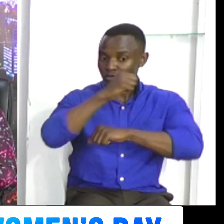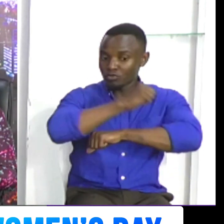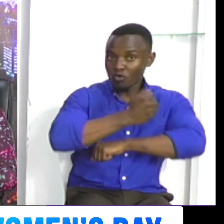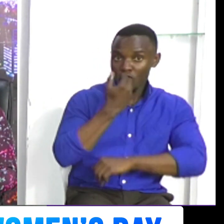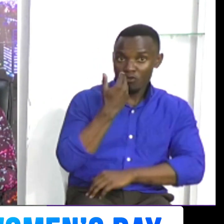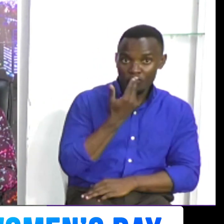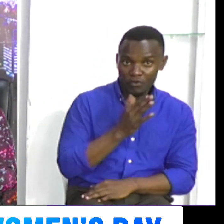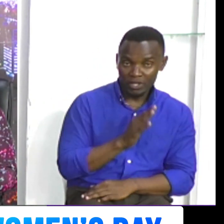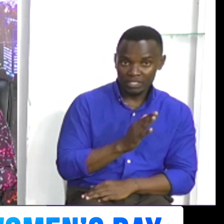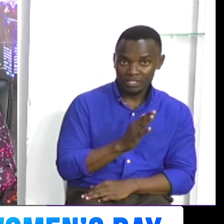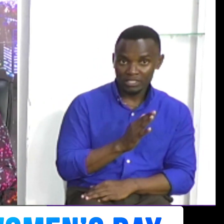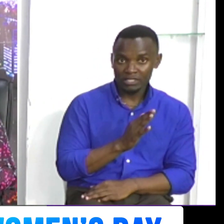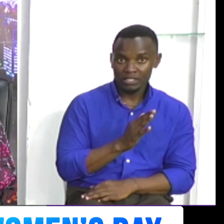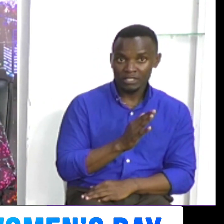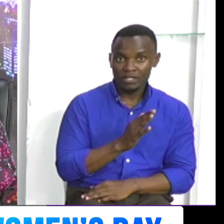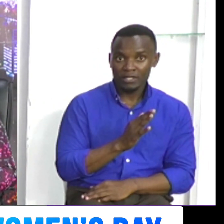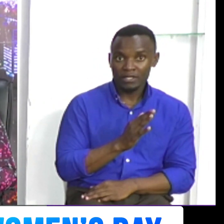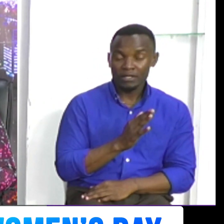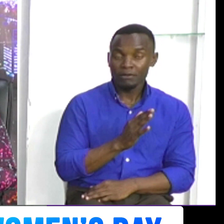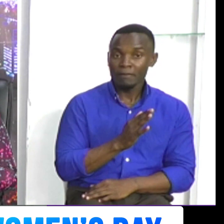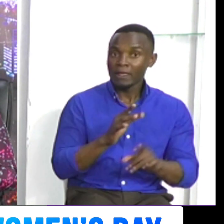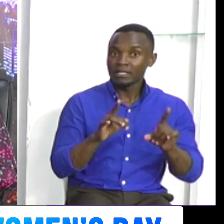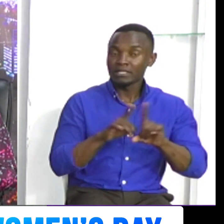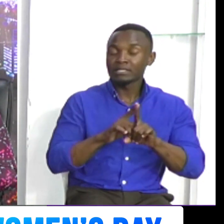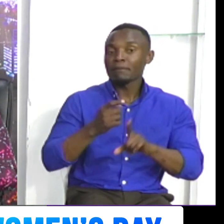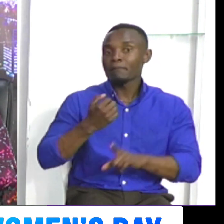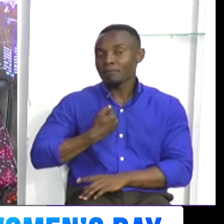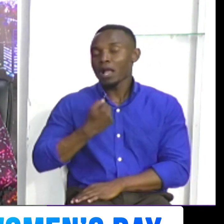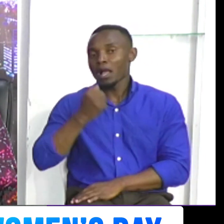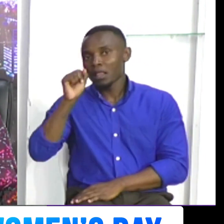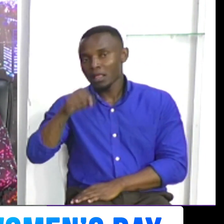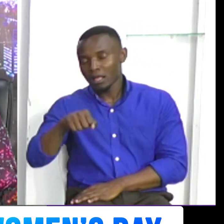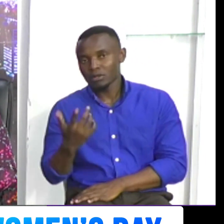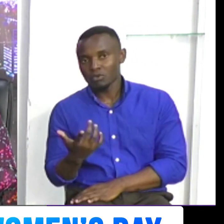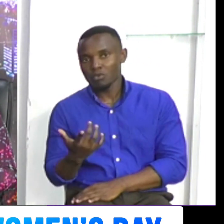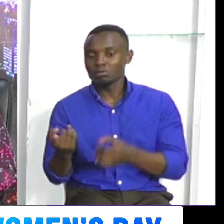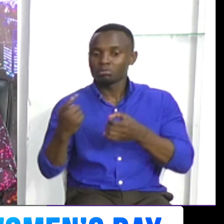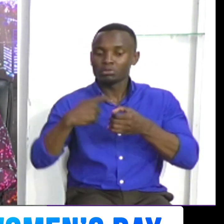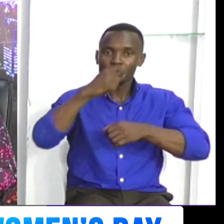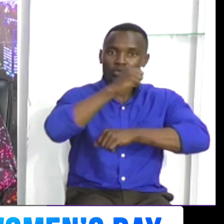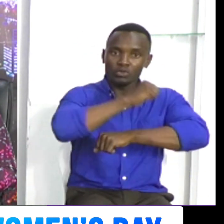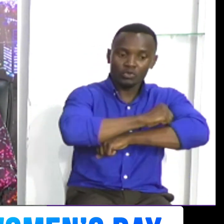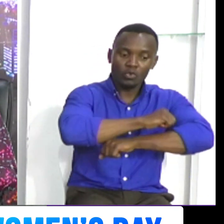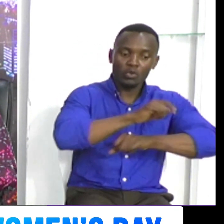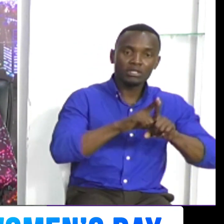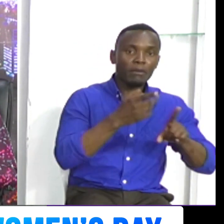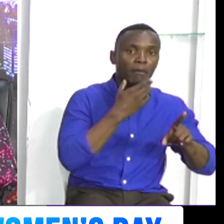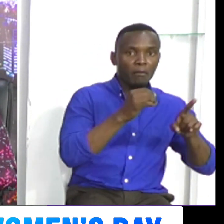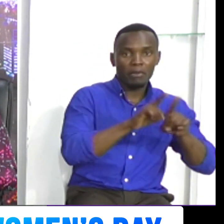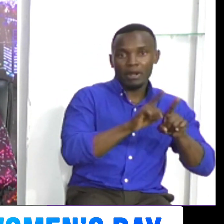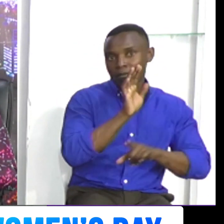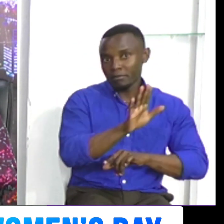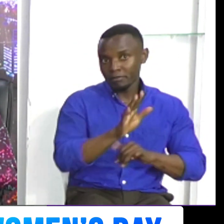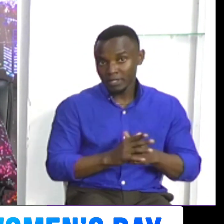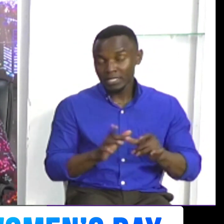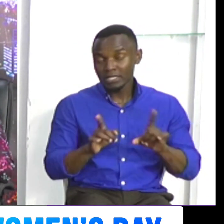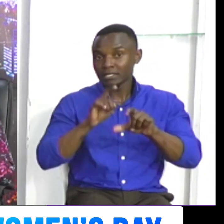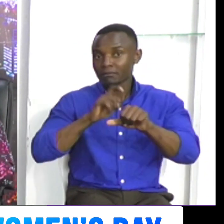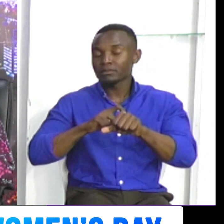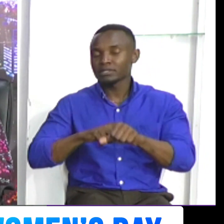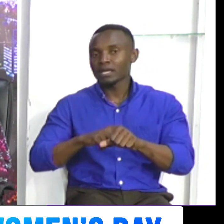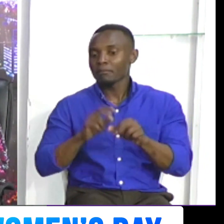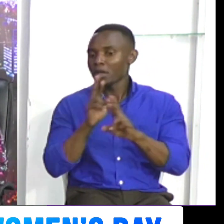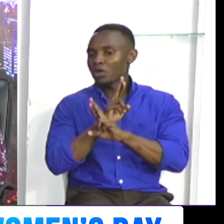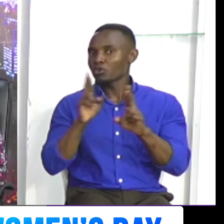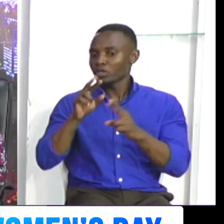able to take me to school as they will take my brother. Yeah. Once I'm in a position where I want to choose a career, I know I can do this